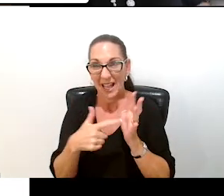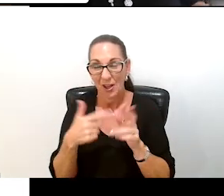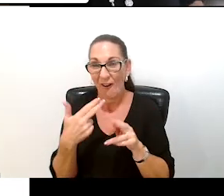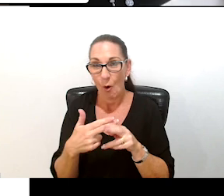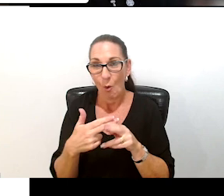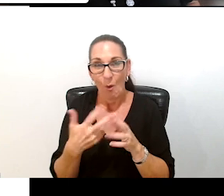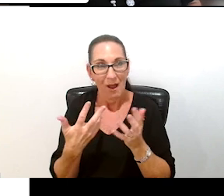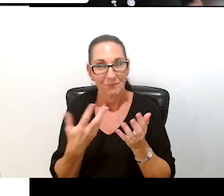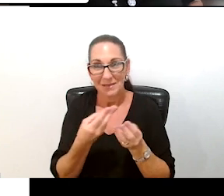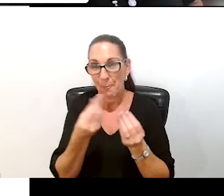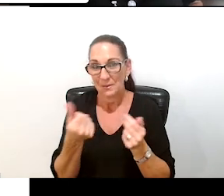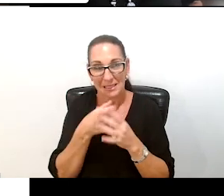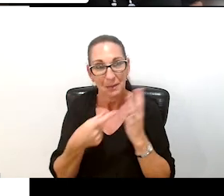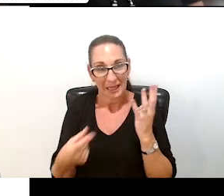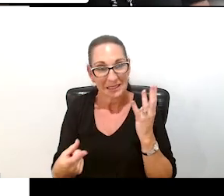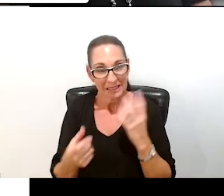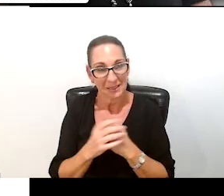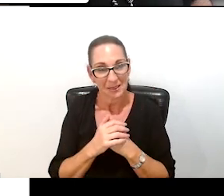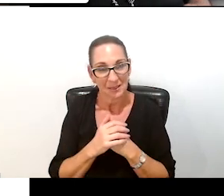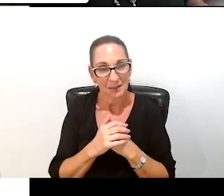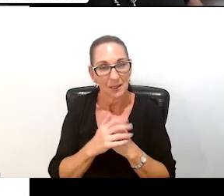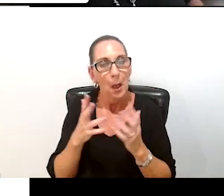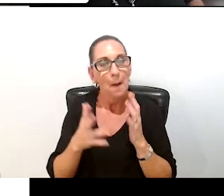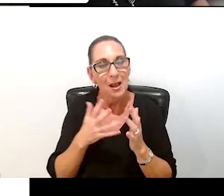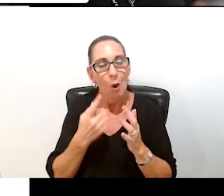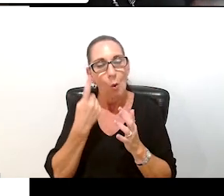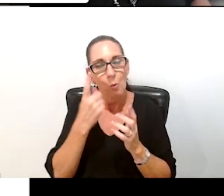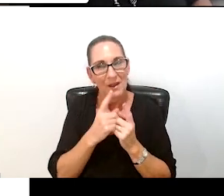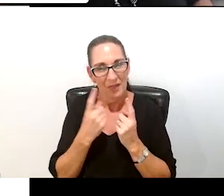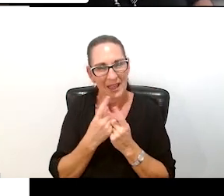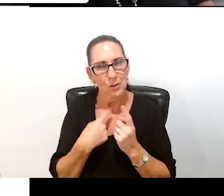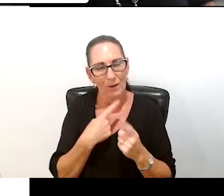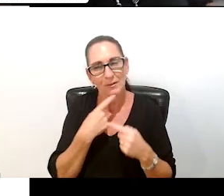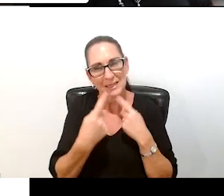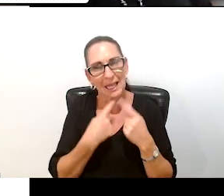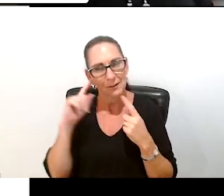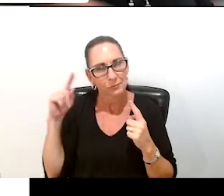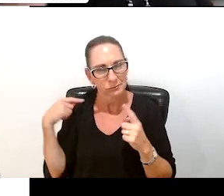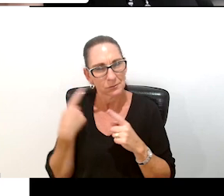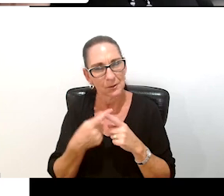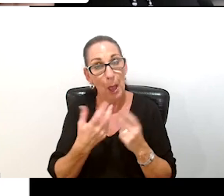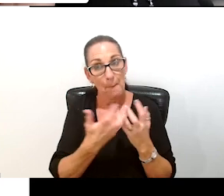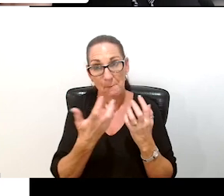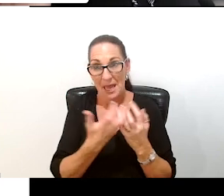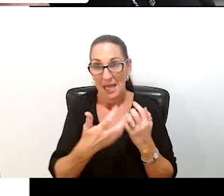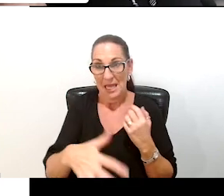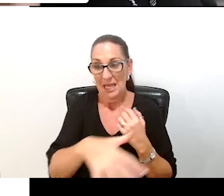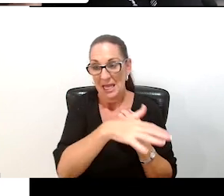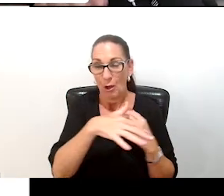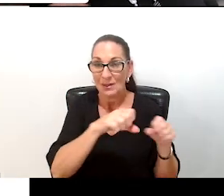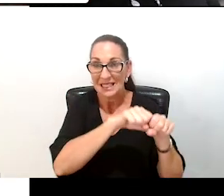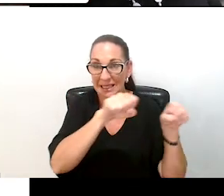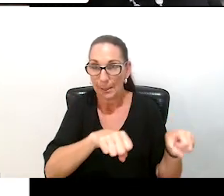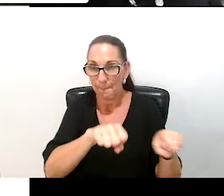mainstream data collection. And one of the things that we've said over the years, for many people or for many